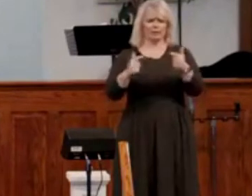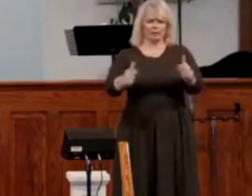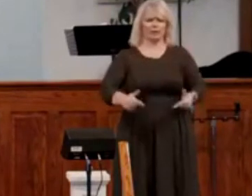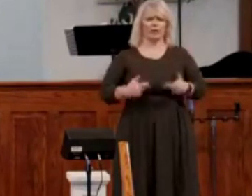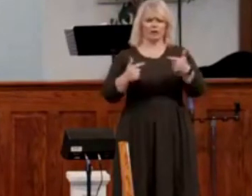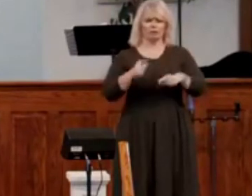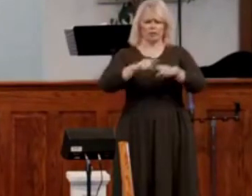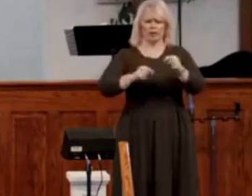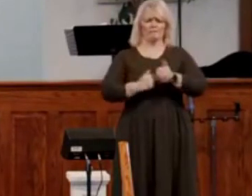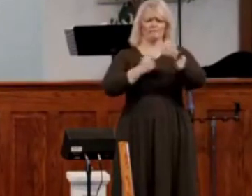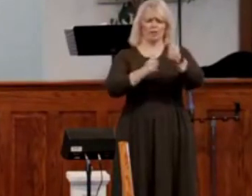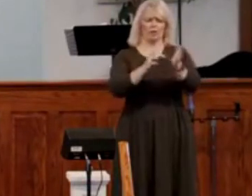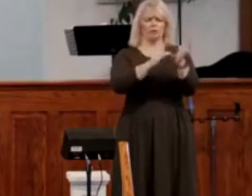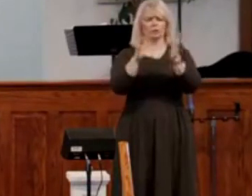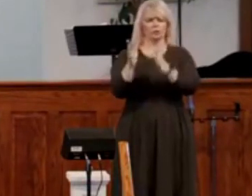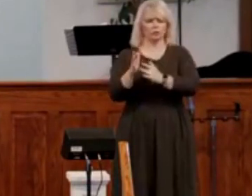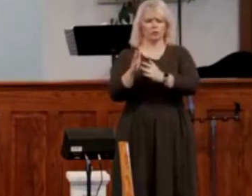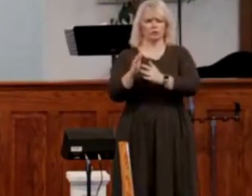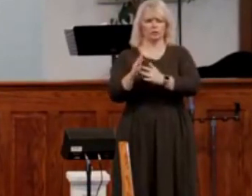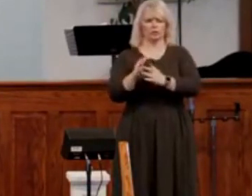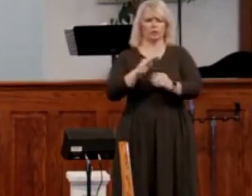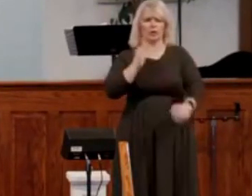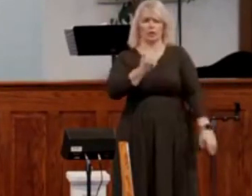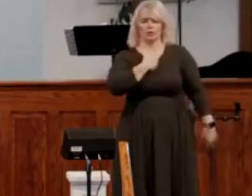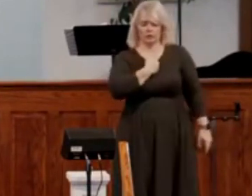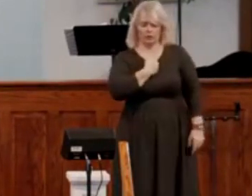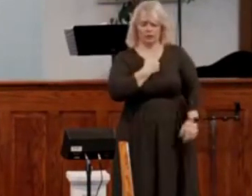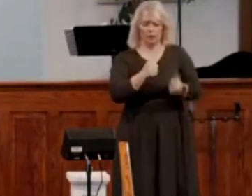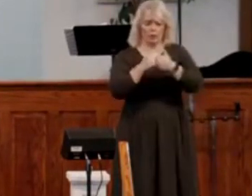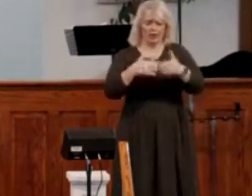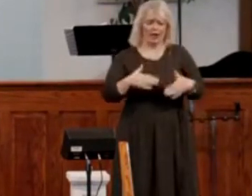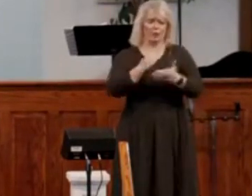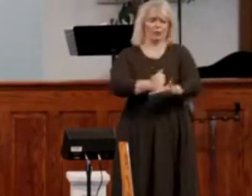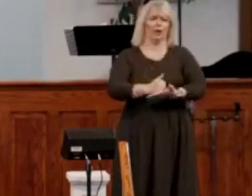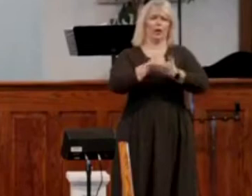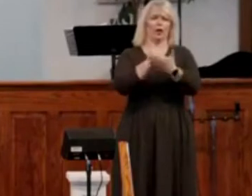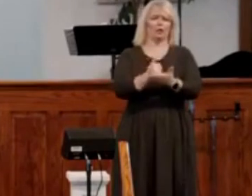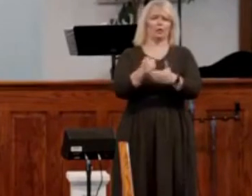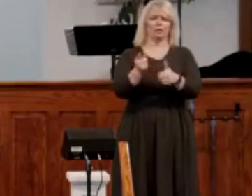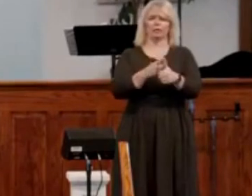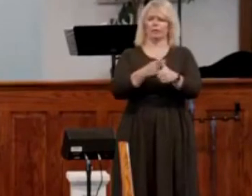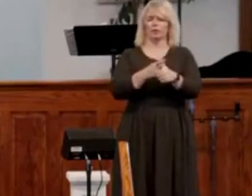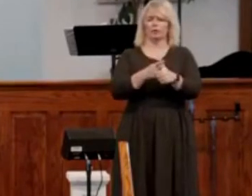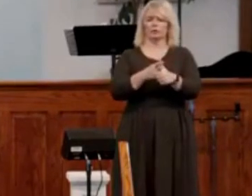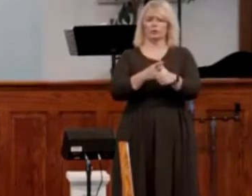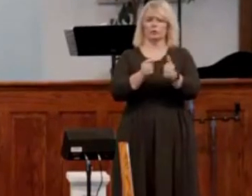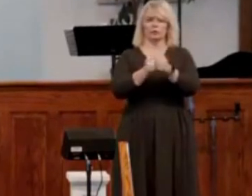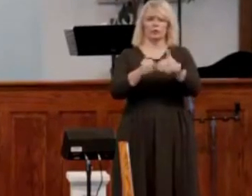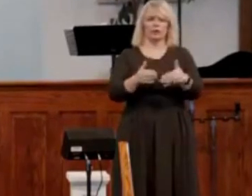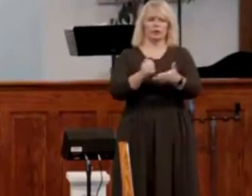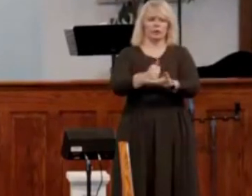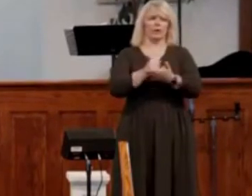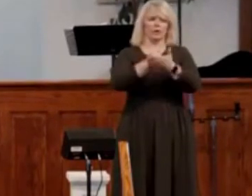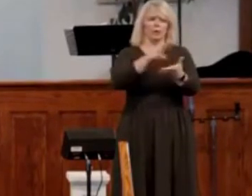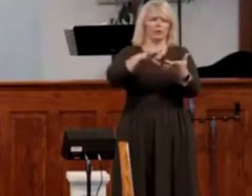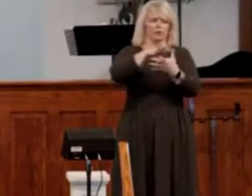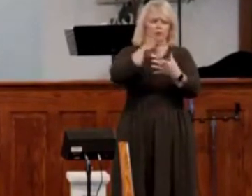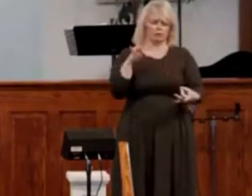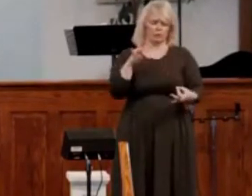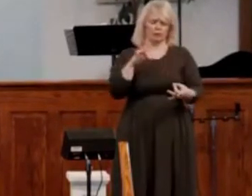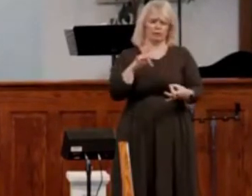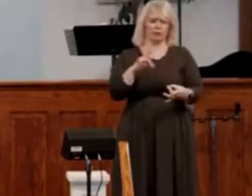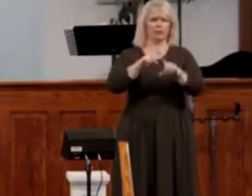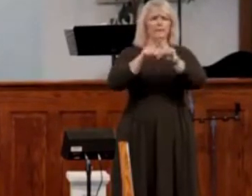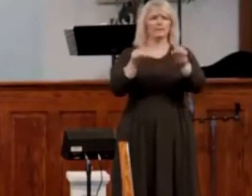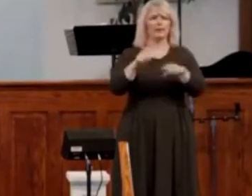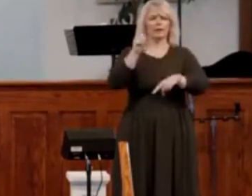follow Jesus on our own without help. First and foremost, we can't do it without the help of the Holy Spirit. But we also